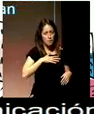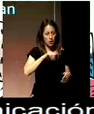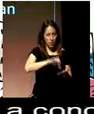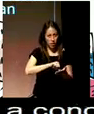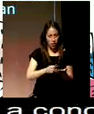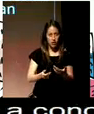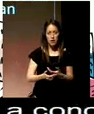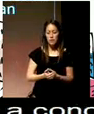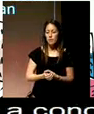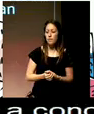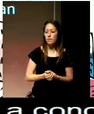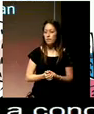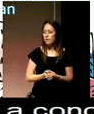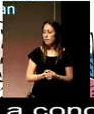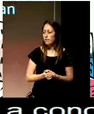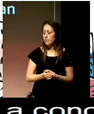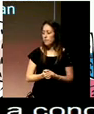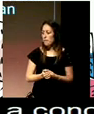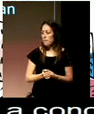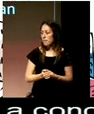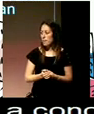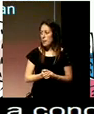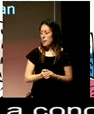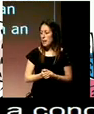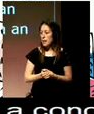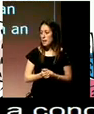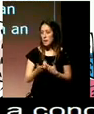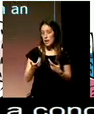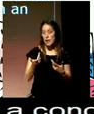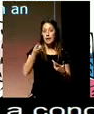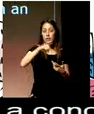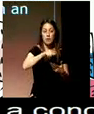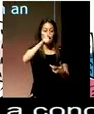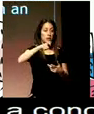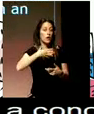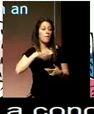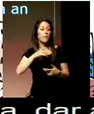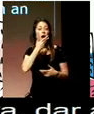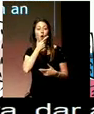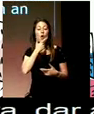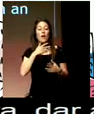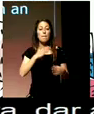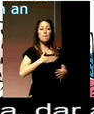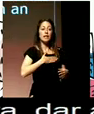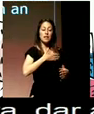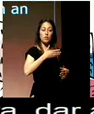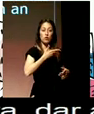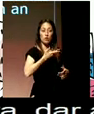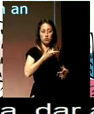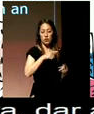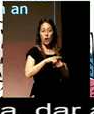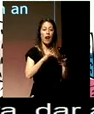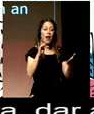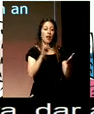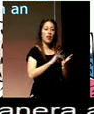heritage in an accessible way, digitally as well as physically. As I told you,